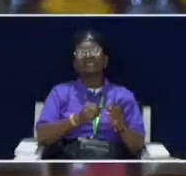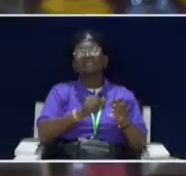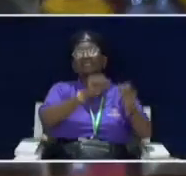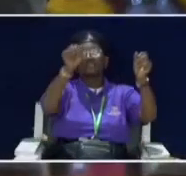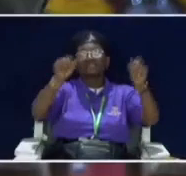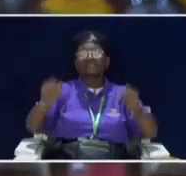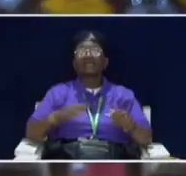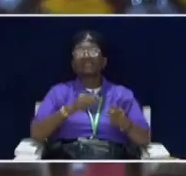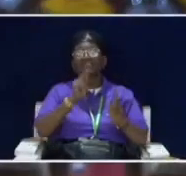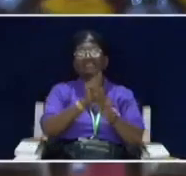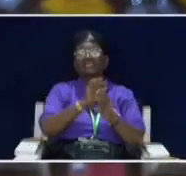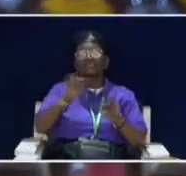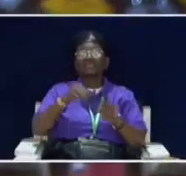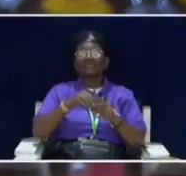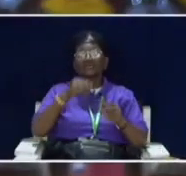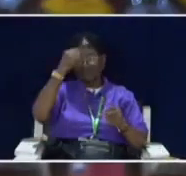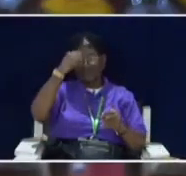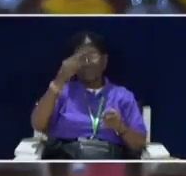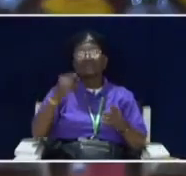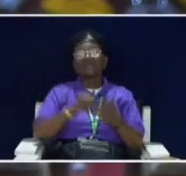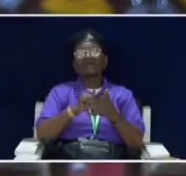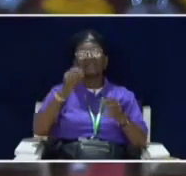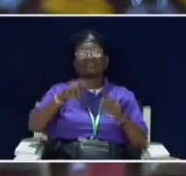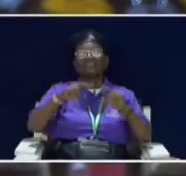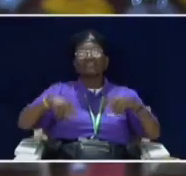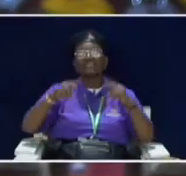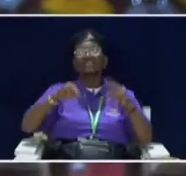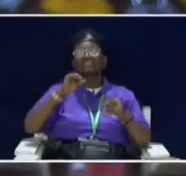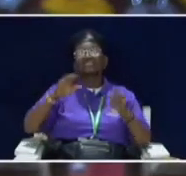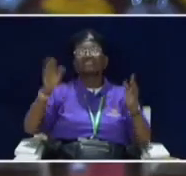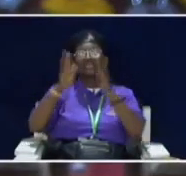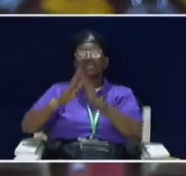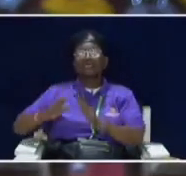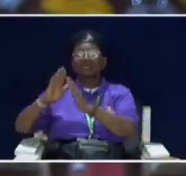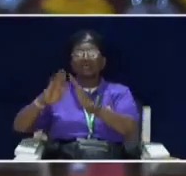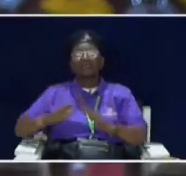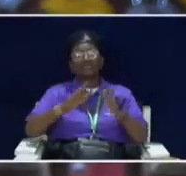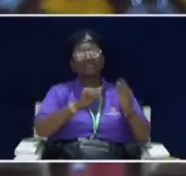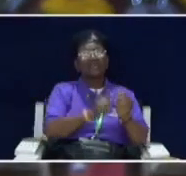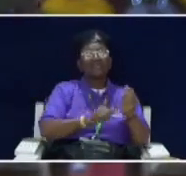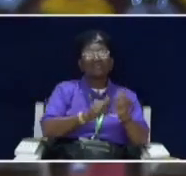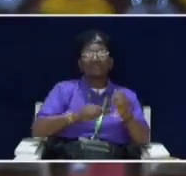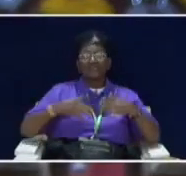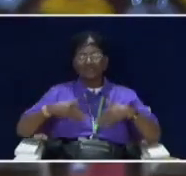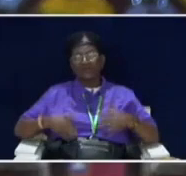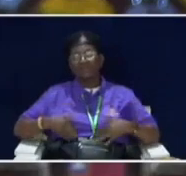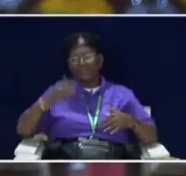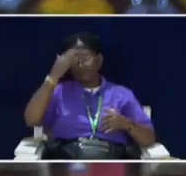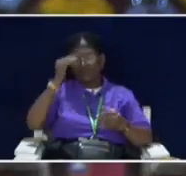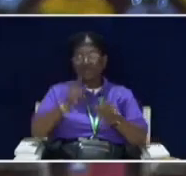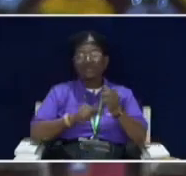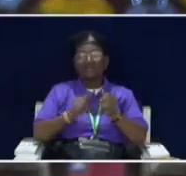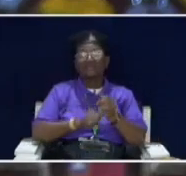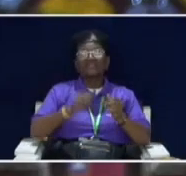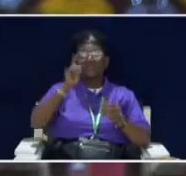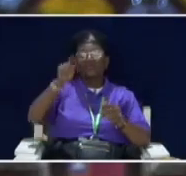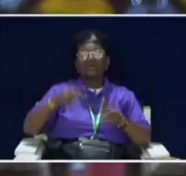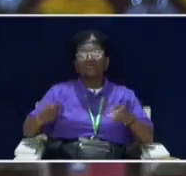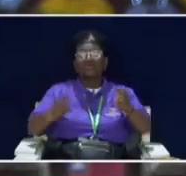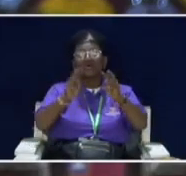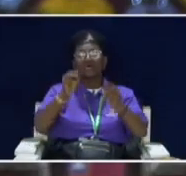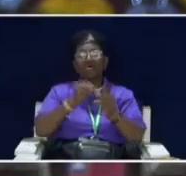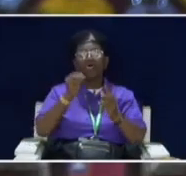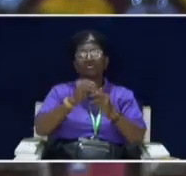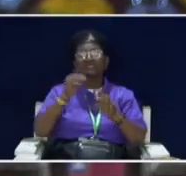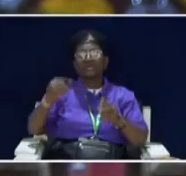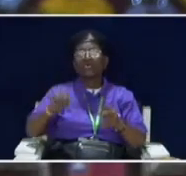in mind that the village is a community. Everybody knows almost everybody else and everyone is connected to everybody one way or the other.